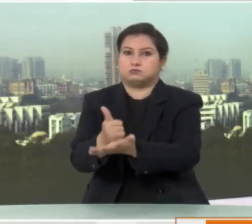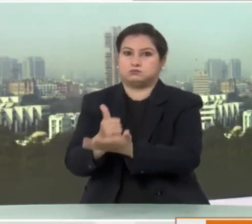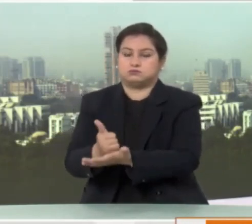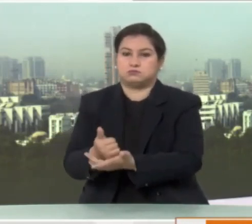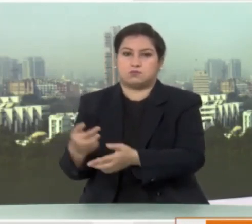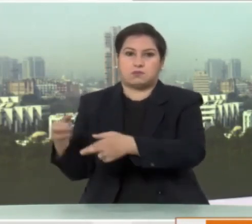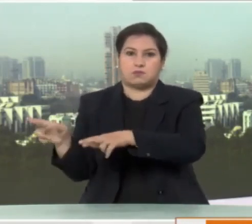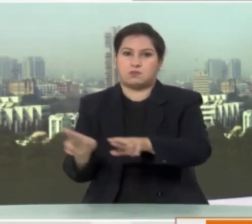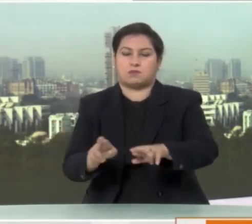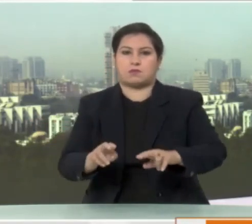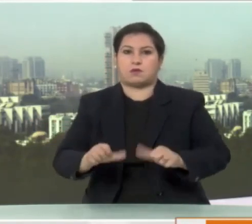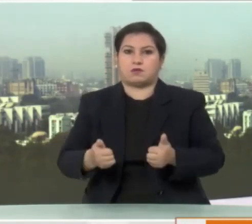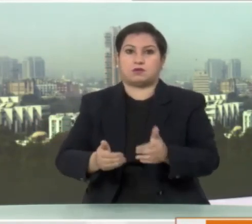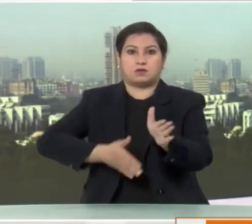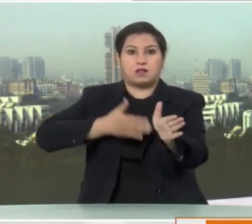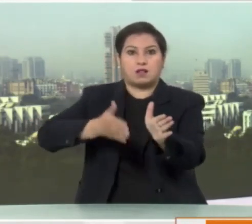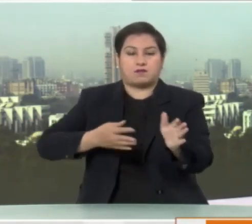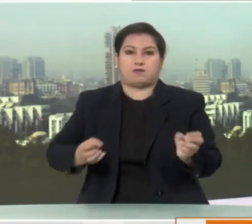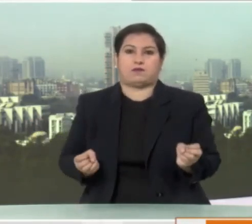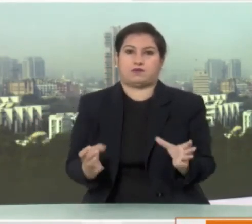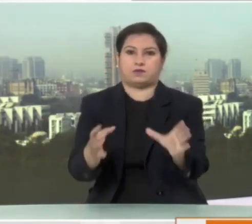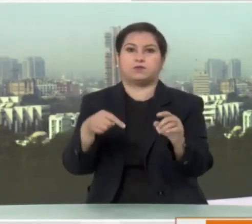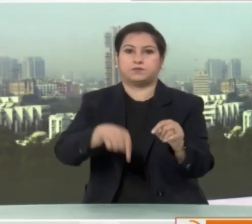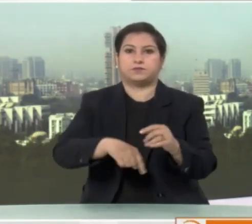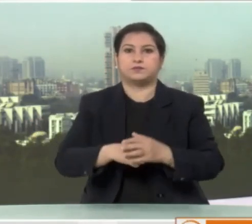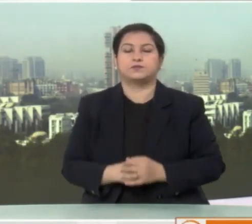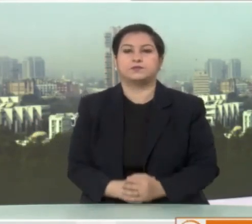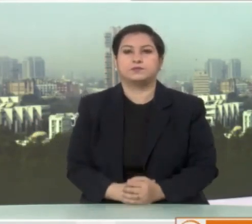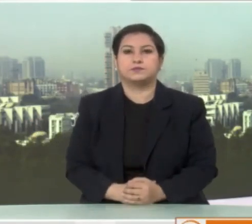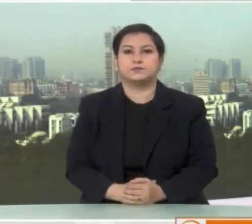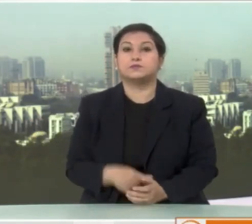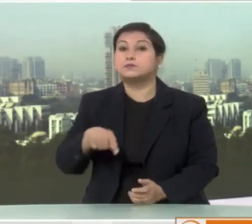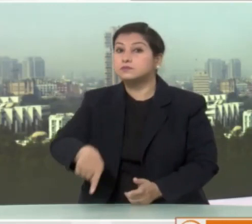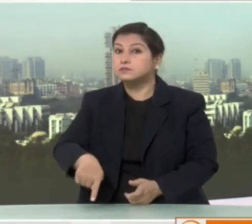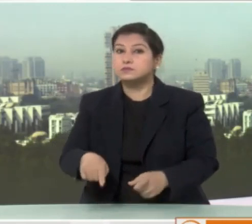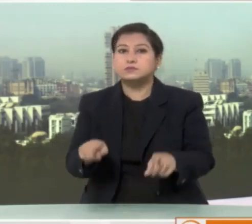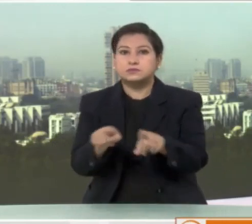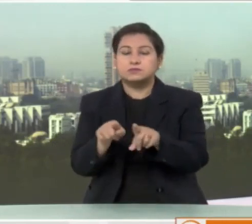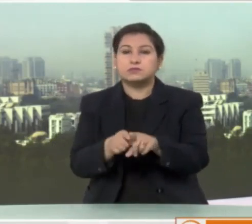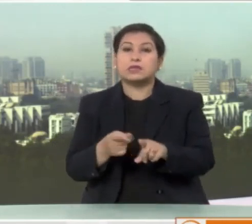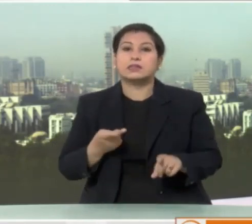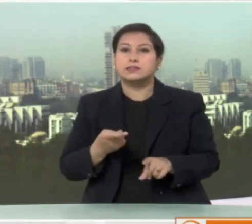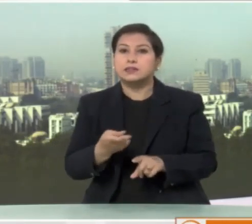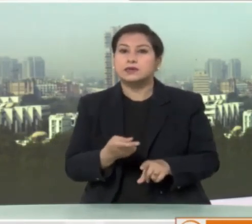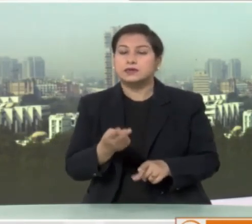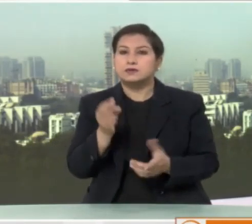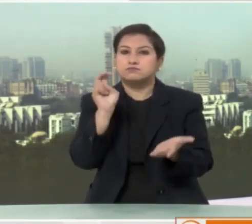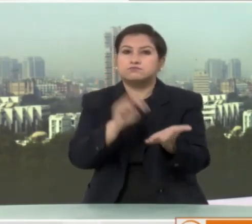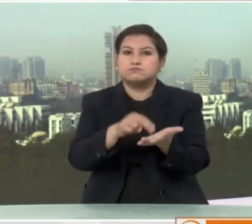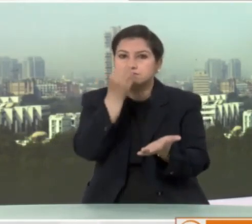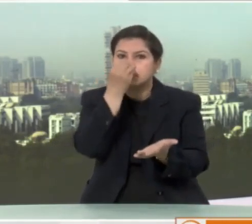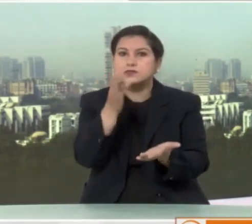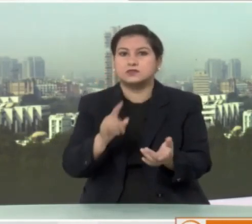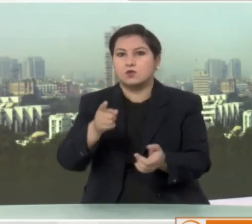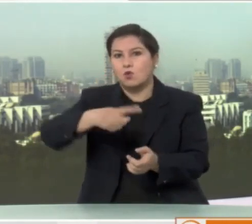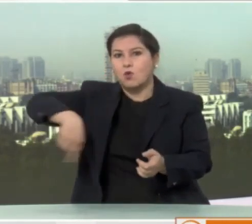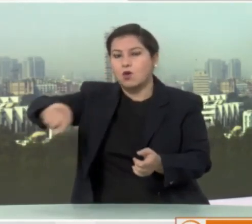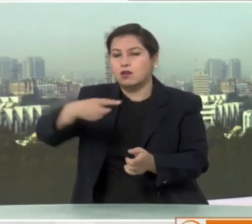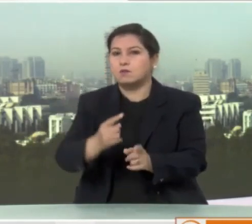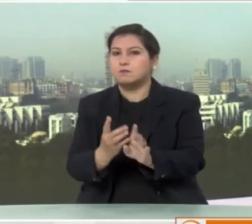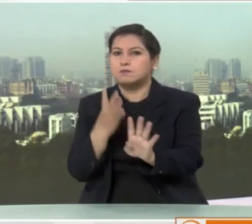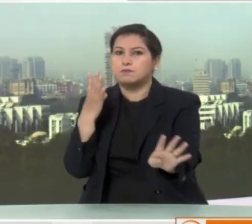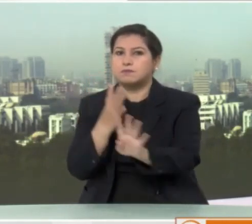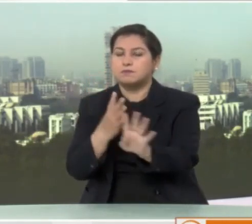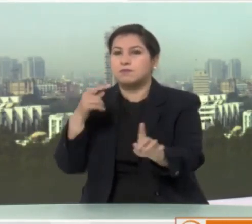in graded restoration of passenger railway services. It will also make the task of ticket booking easy for all